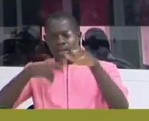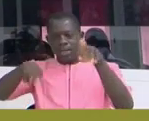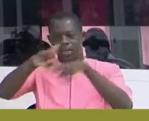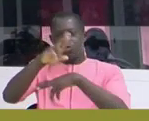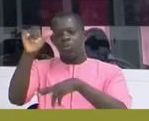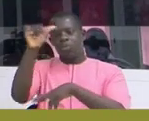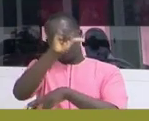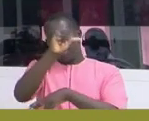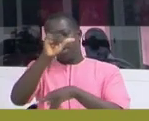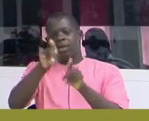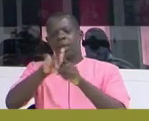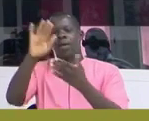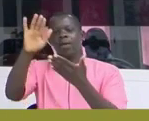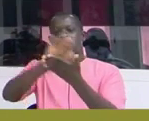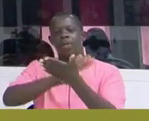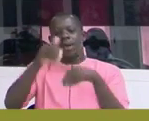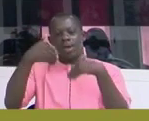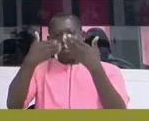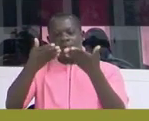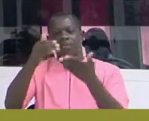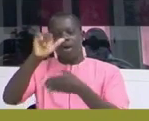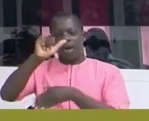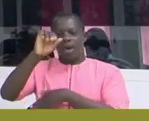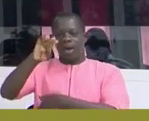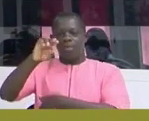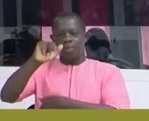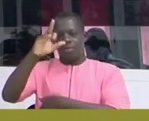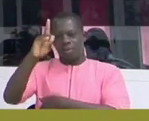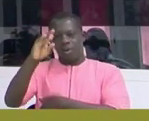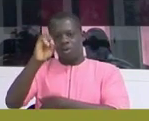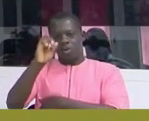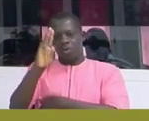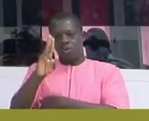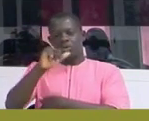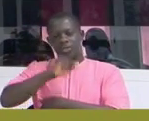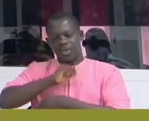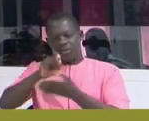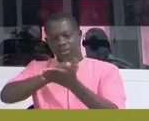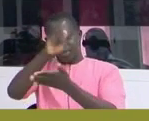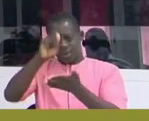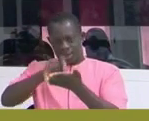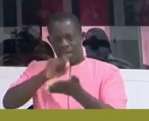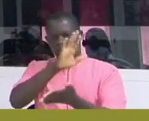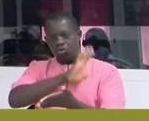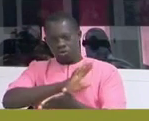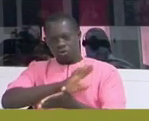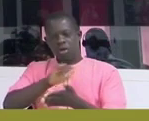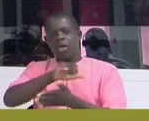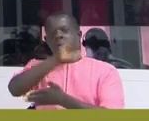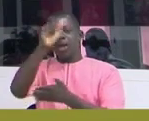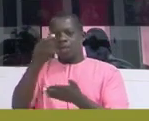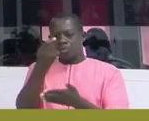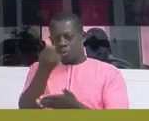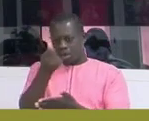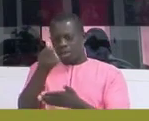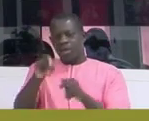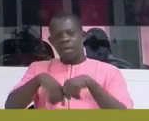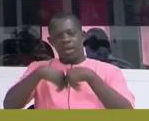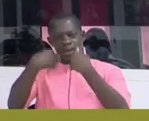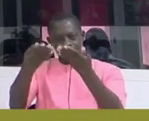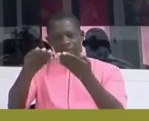returned back. They took the paper to Amodu. Amodu also